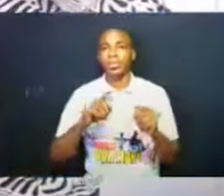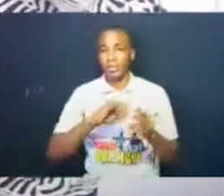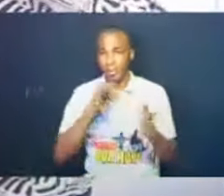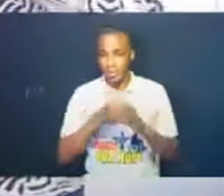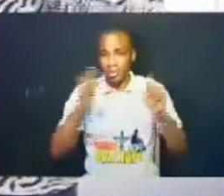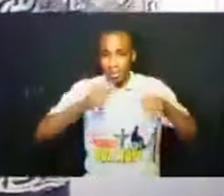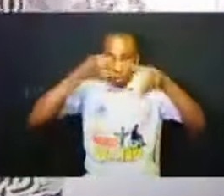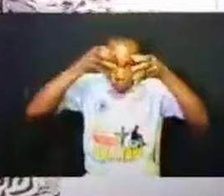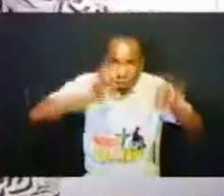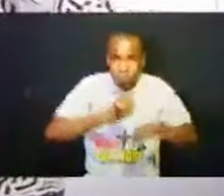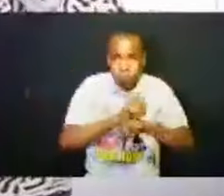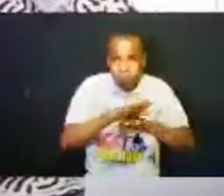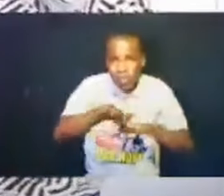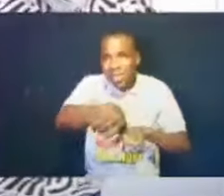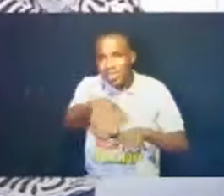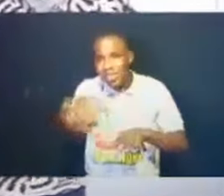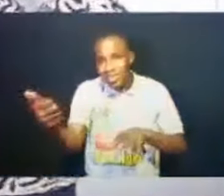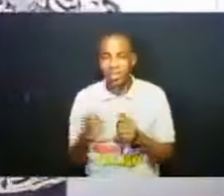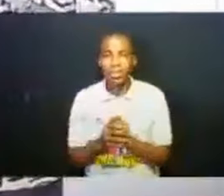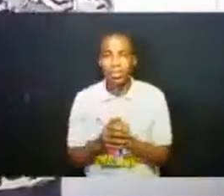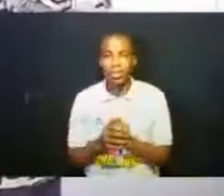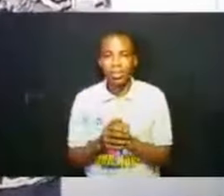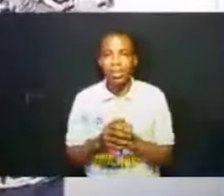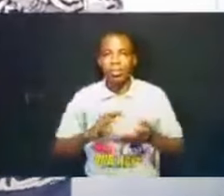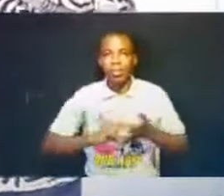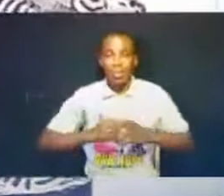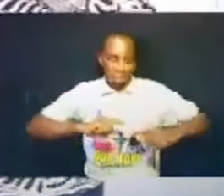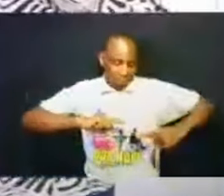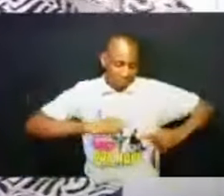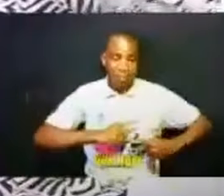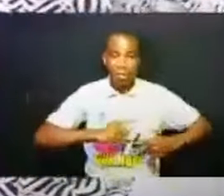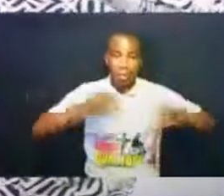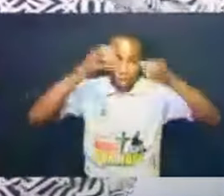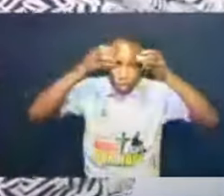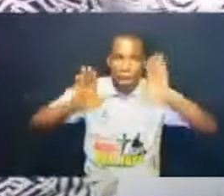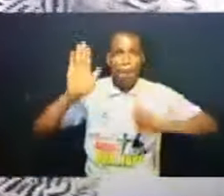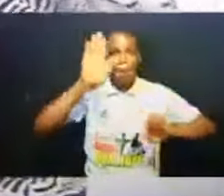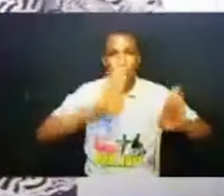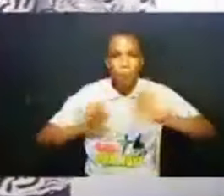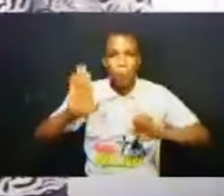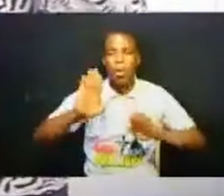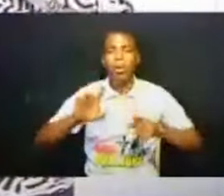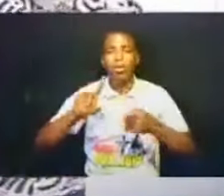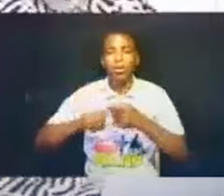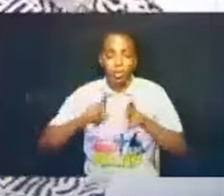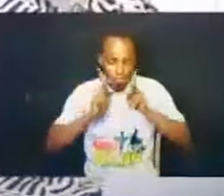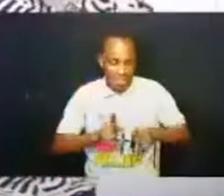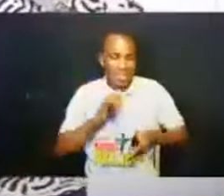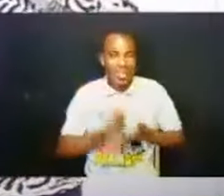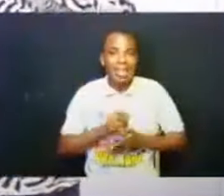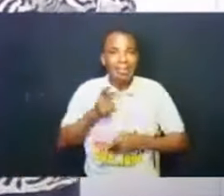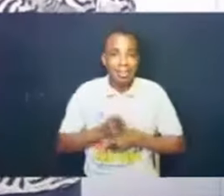many. Na ebe say afofro. So it causes trouble to the carrier. Enti edyo how ebre ni osono. And it